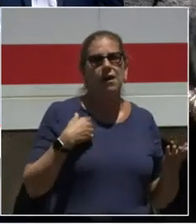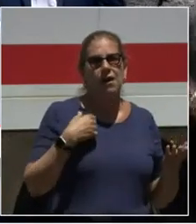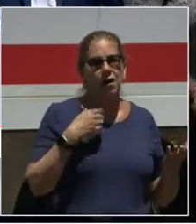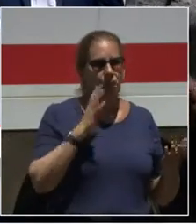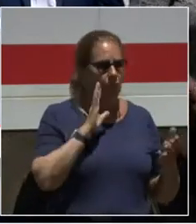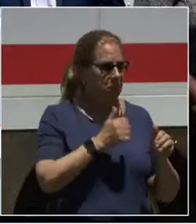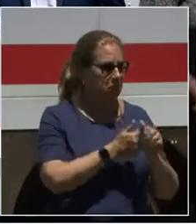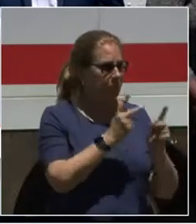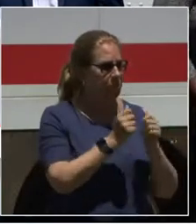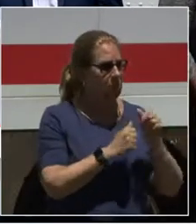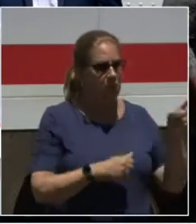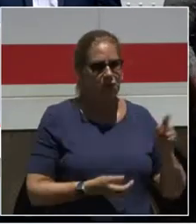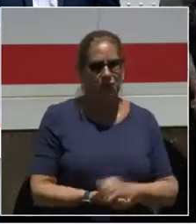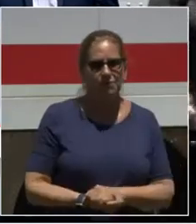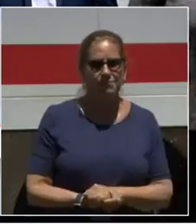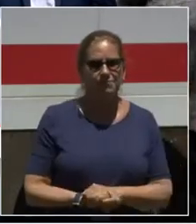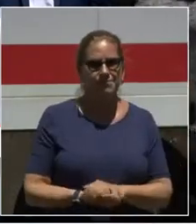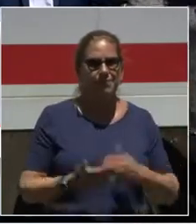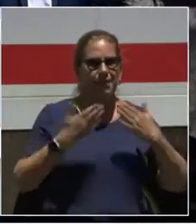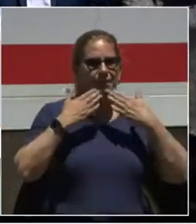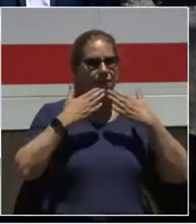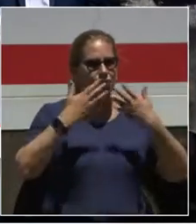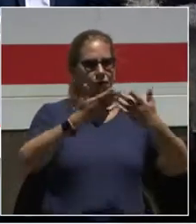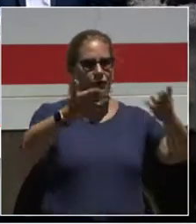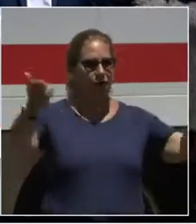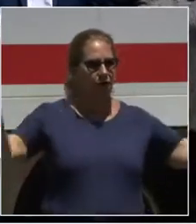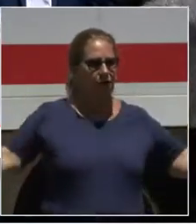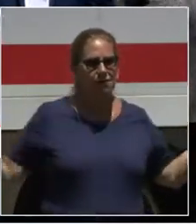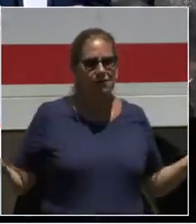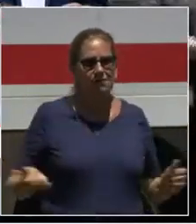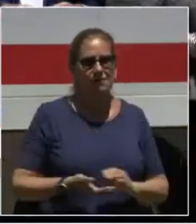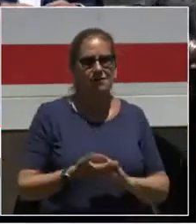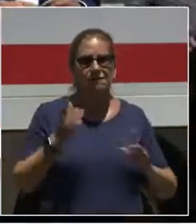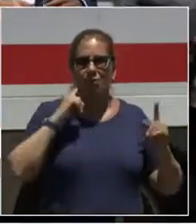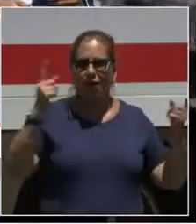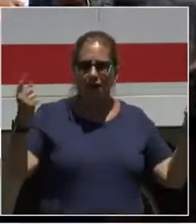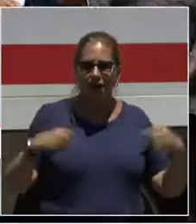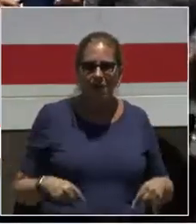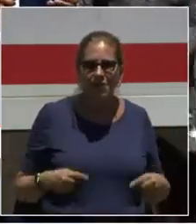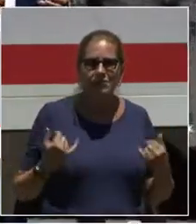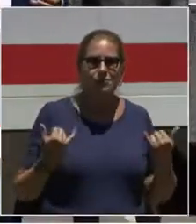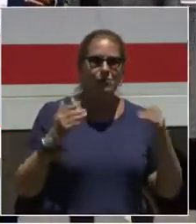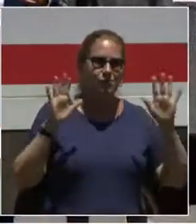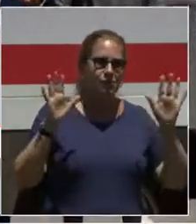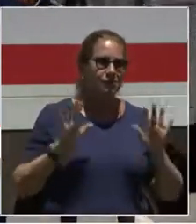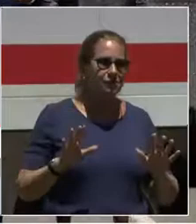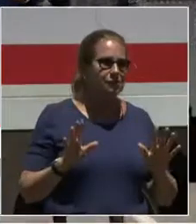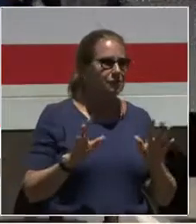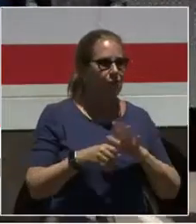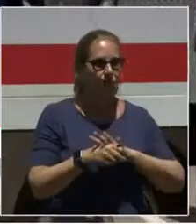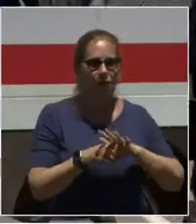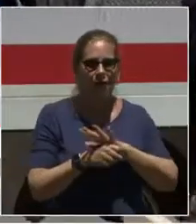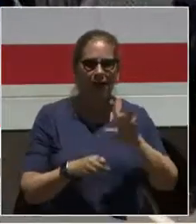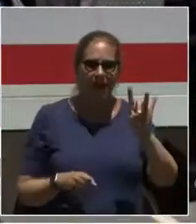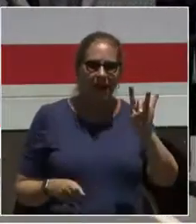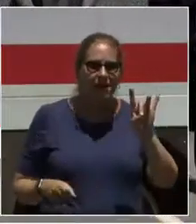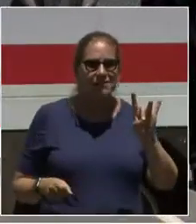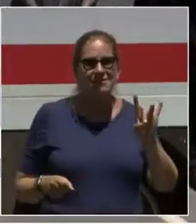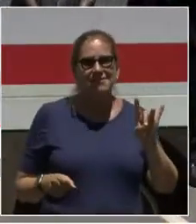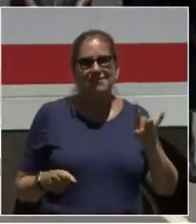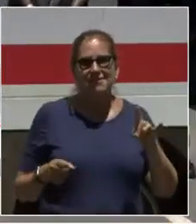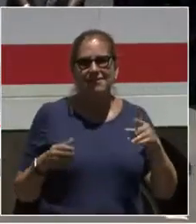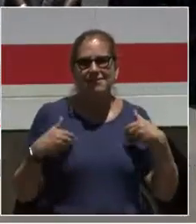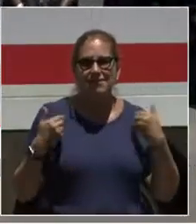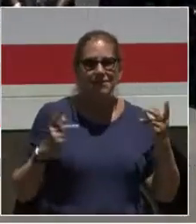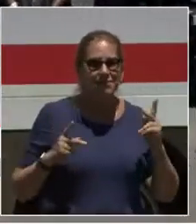Okay. Thank you, everybody, and thanks for being in the great Ward 8. We just saw some young people from Apple Tree here who